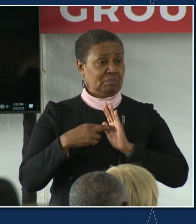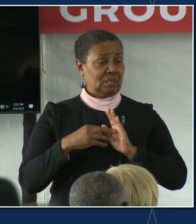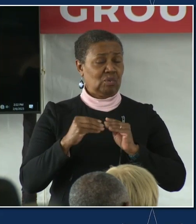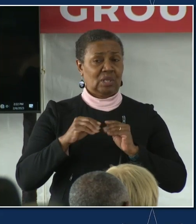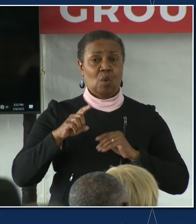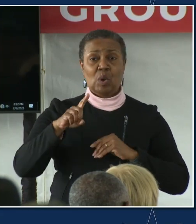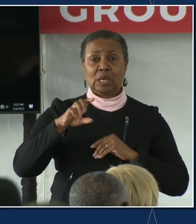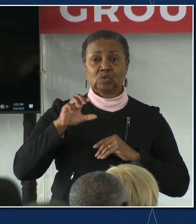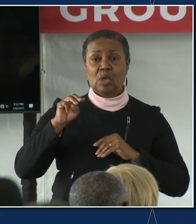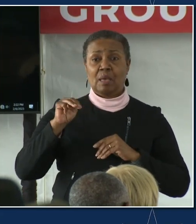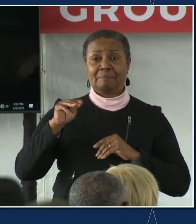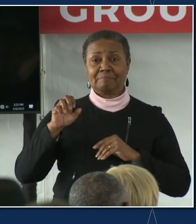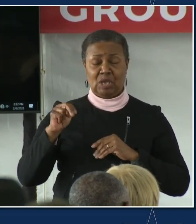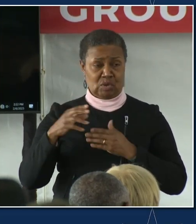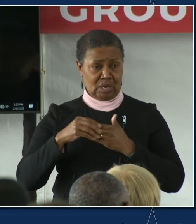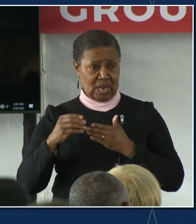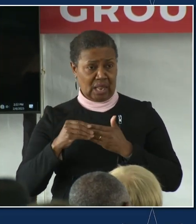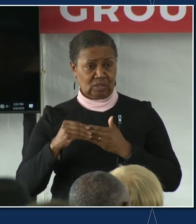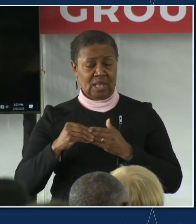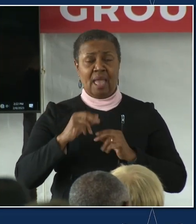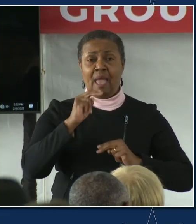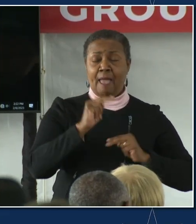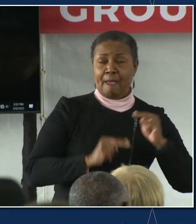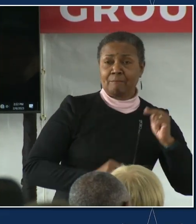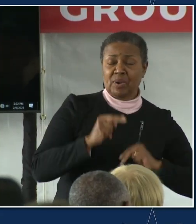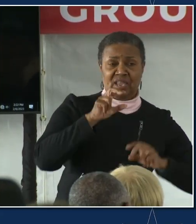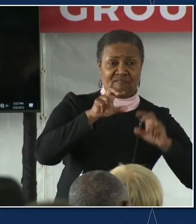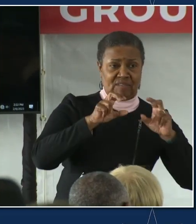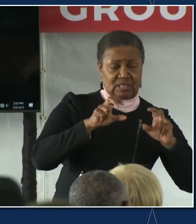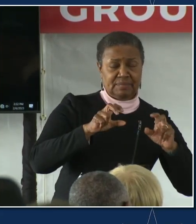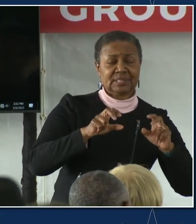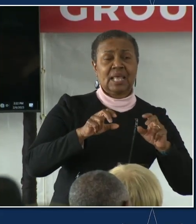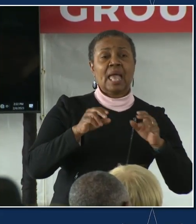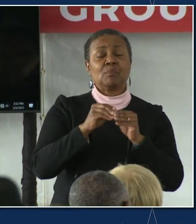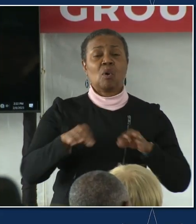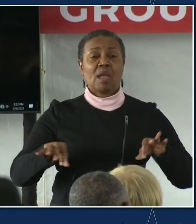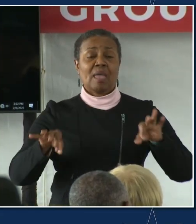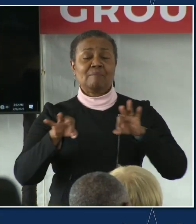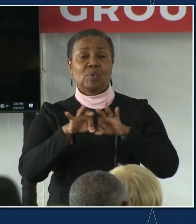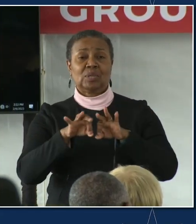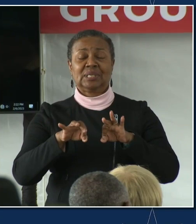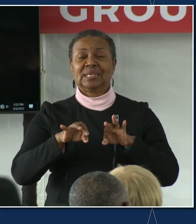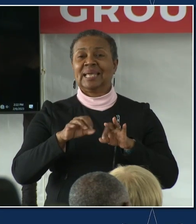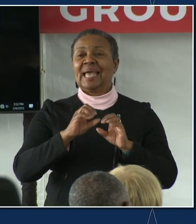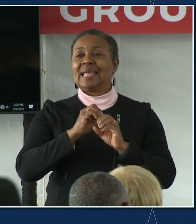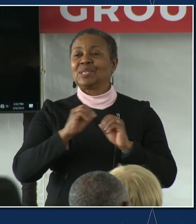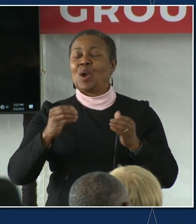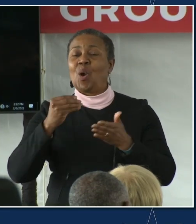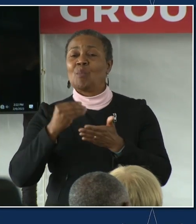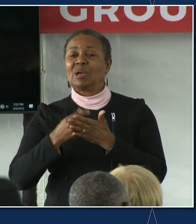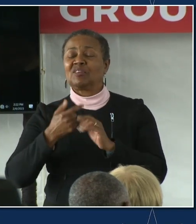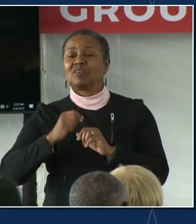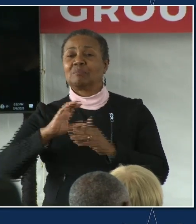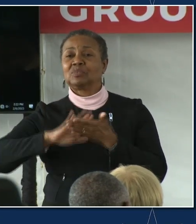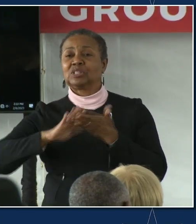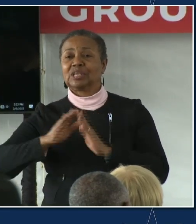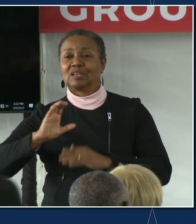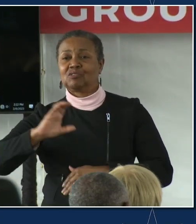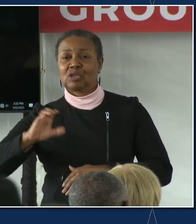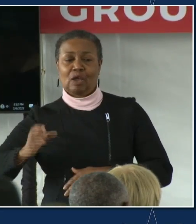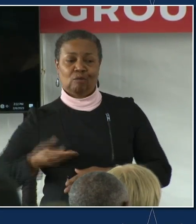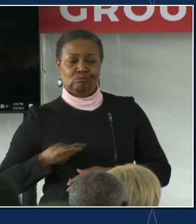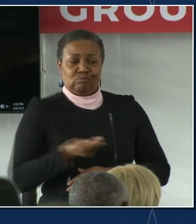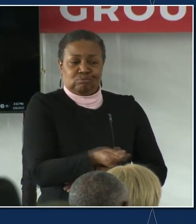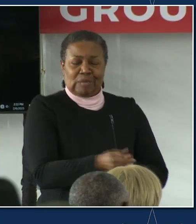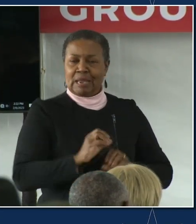than $100 million in brick and mortar investment, and importantly, not one penny of city dollars is going